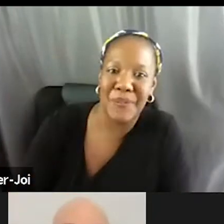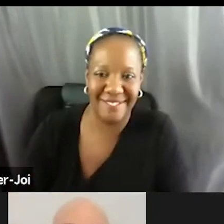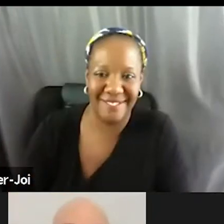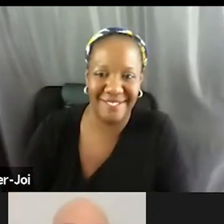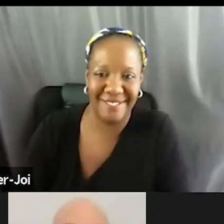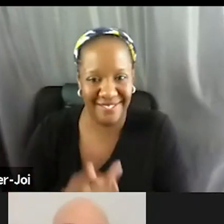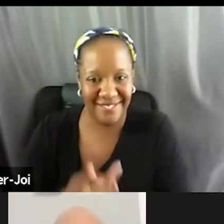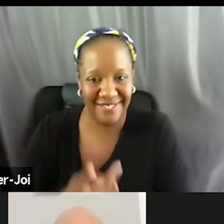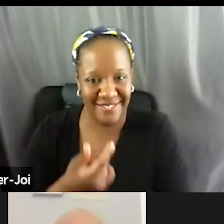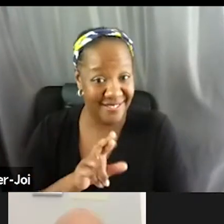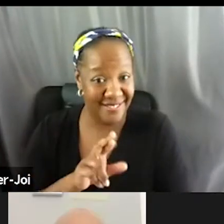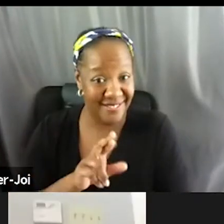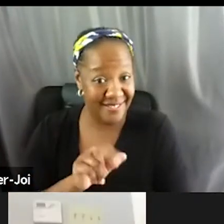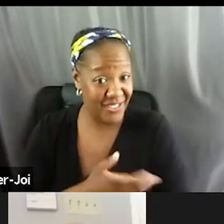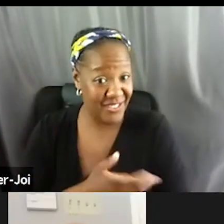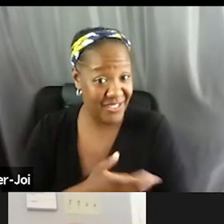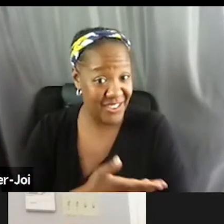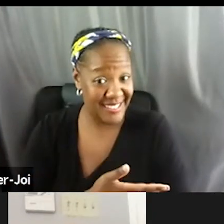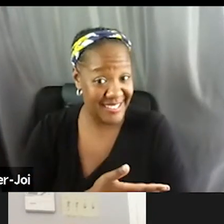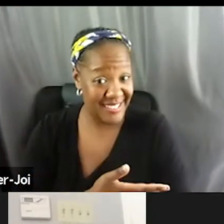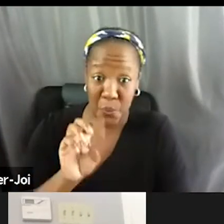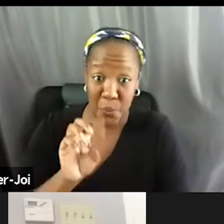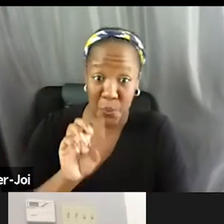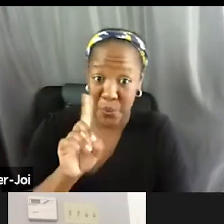say? Wendy?